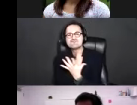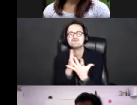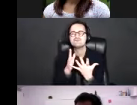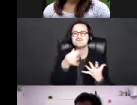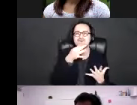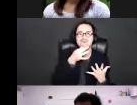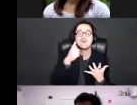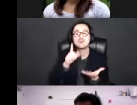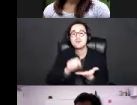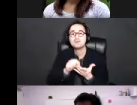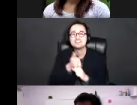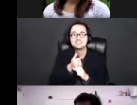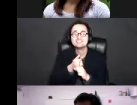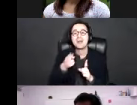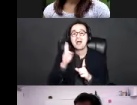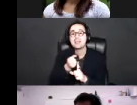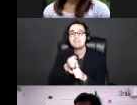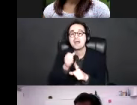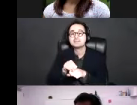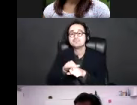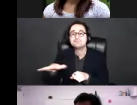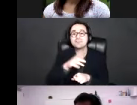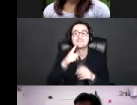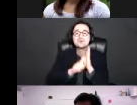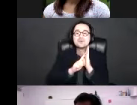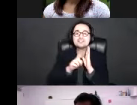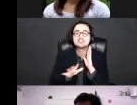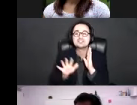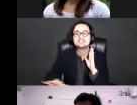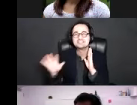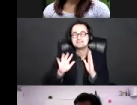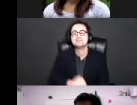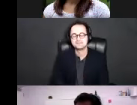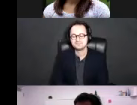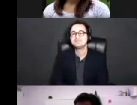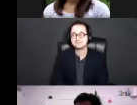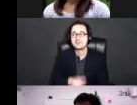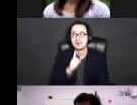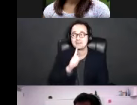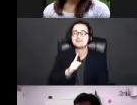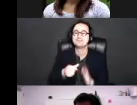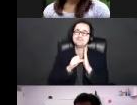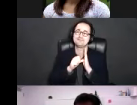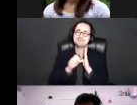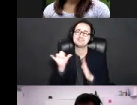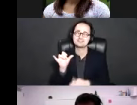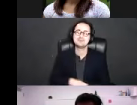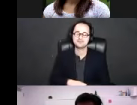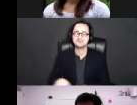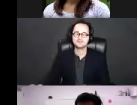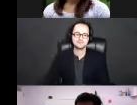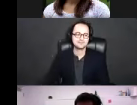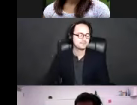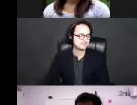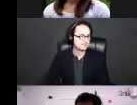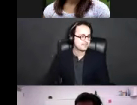think, and high impact to researchers in our field. And that has been quite remarkable. So he's published widely in a